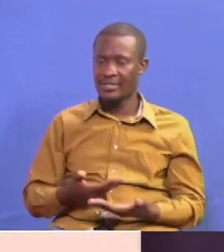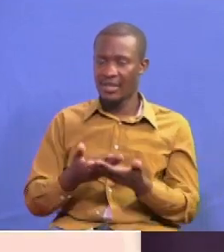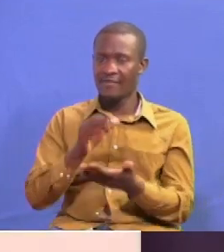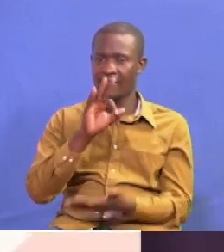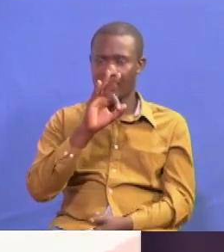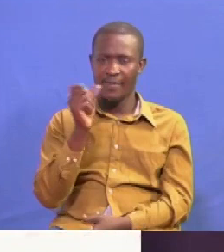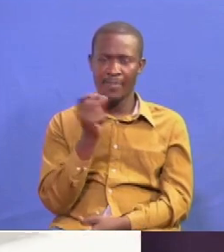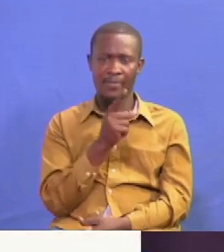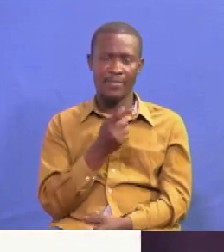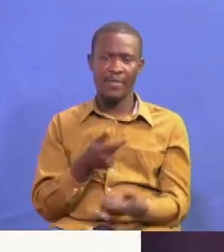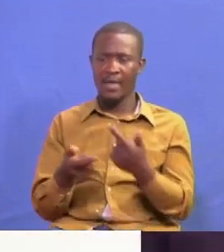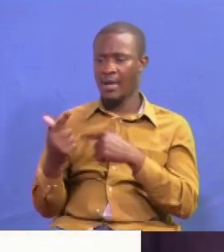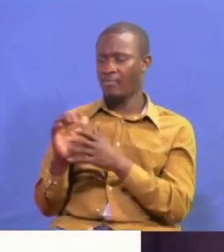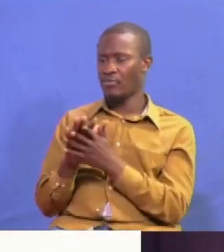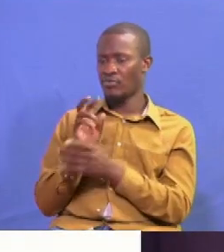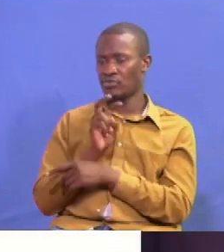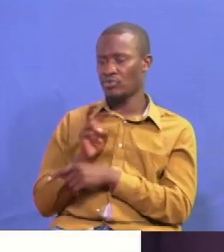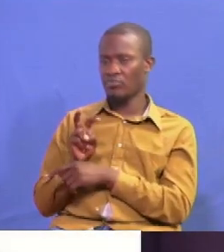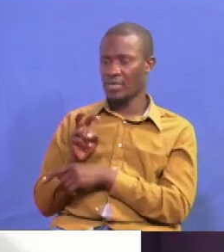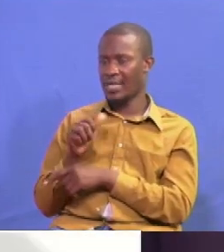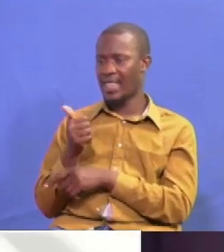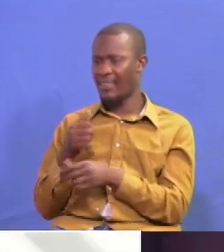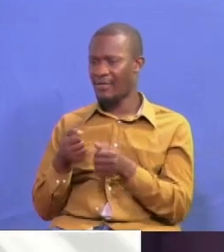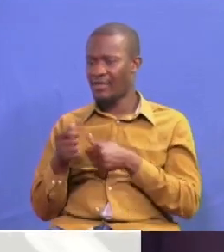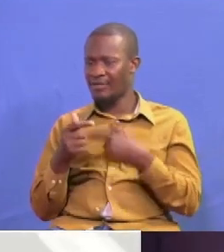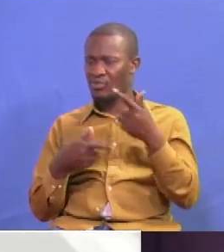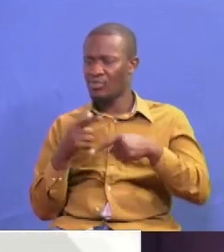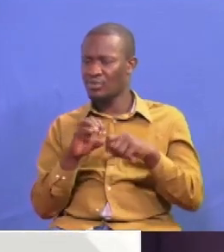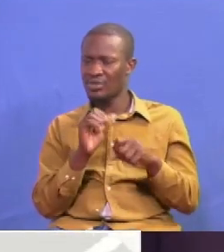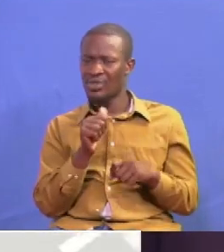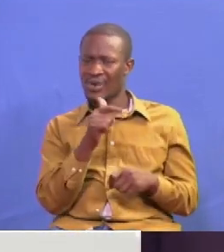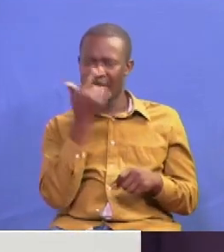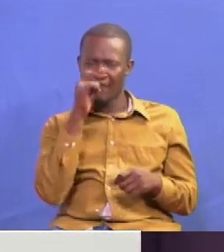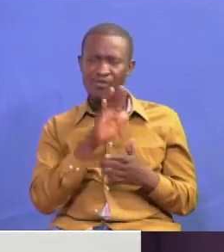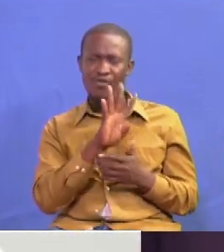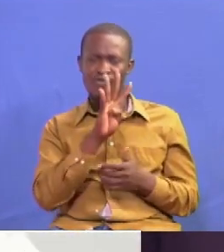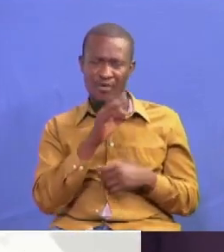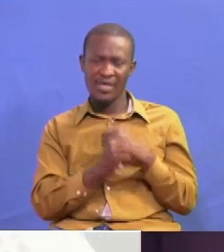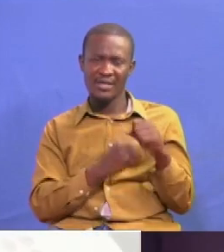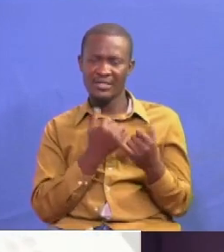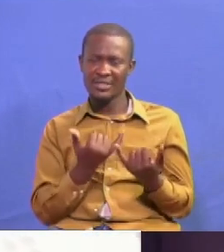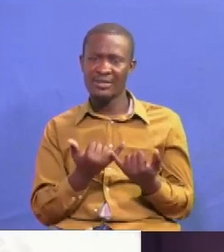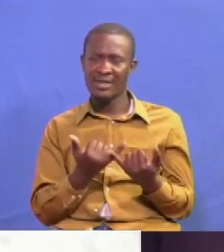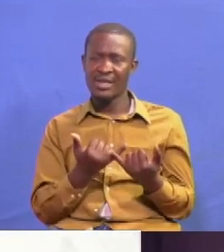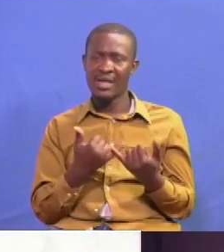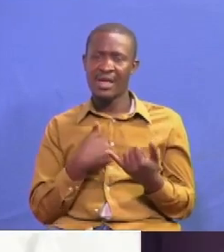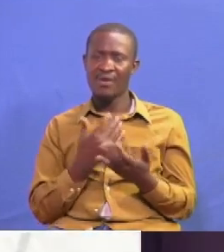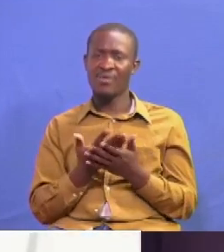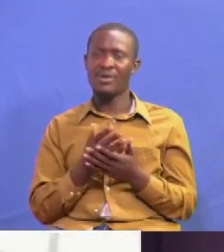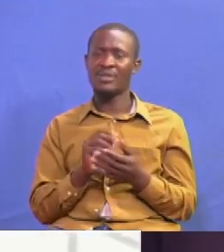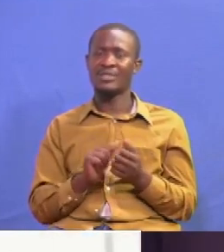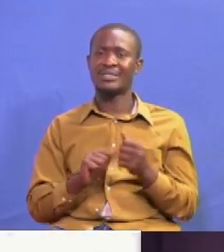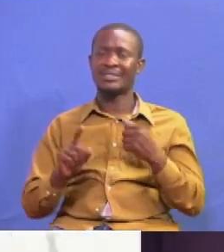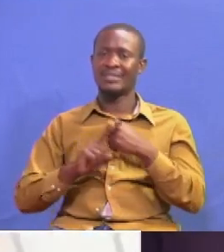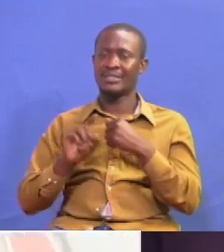3 months ziwe zimerudi inspection. Hizi gari zetu hazijaenda inspection kwa miaka 4 sasa. Imekuwa ni 6,000 na